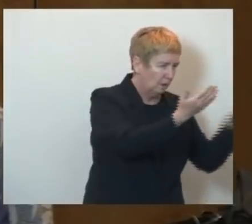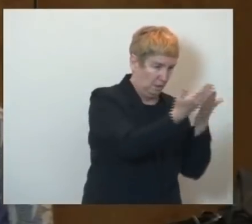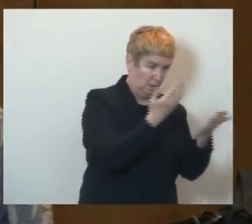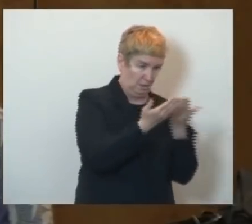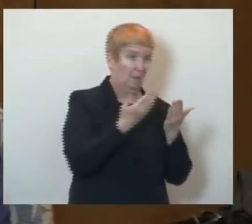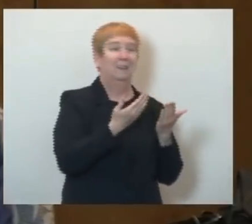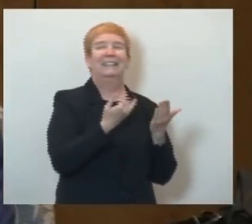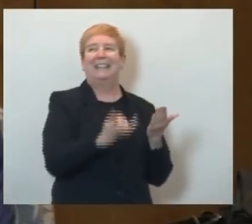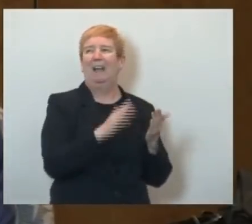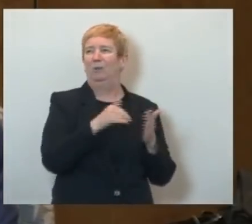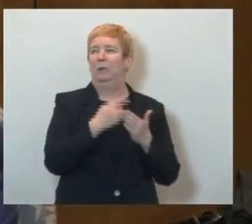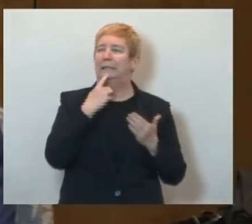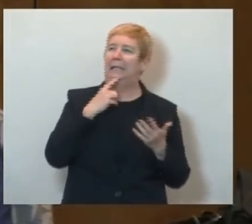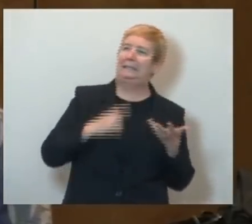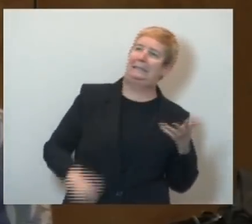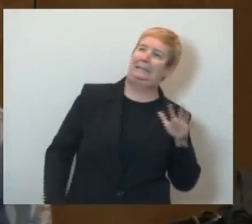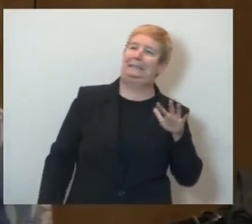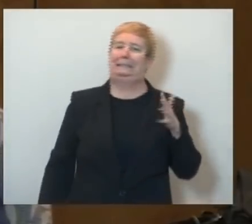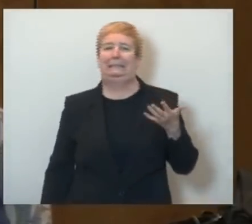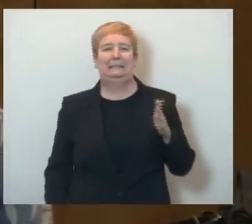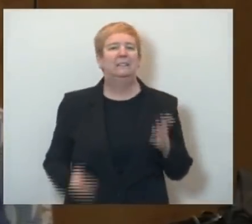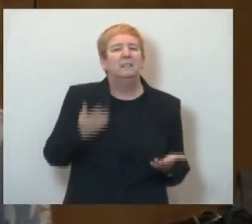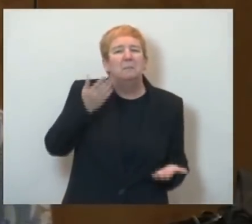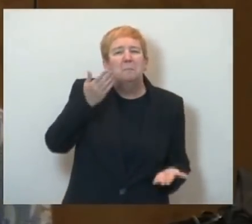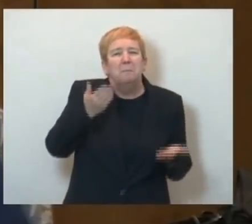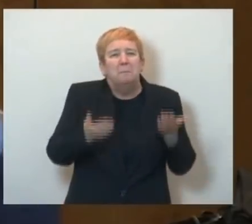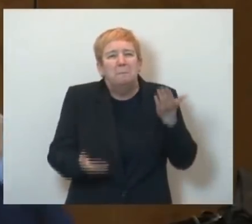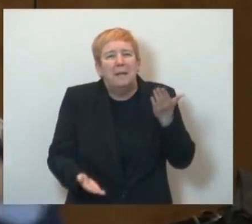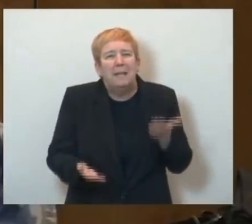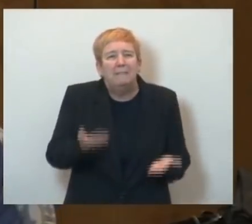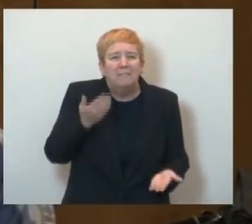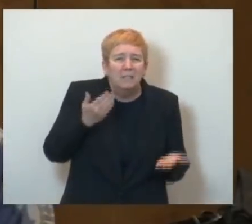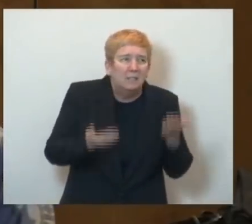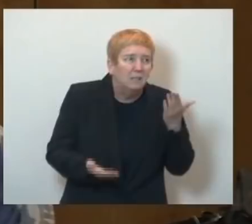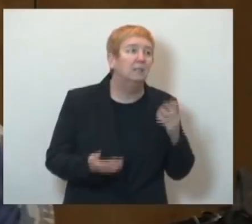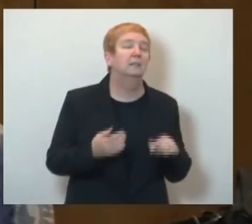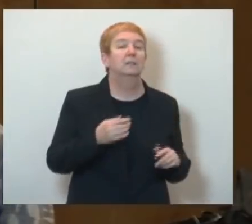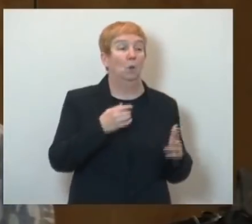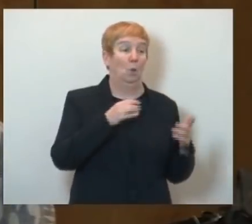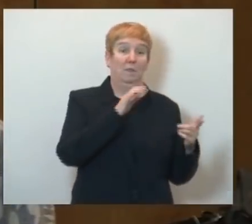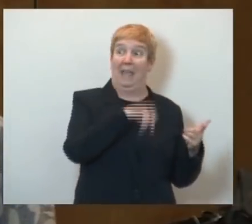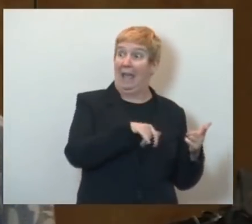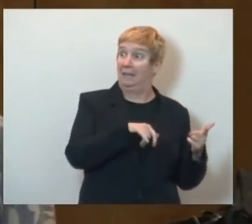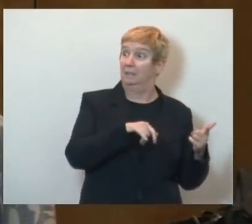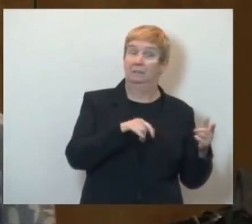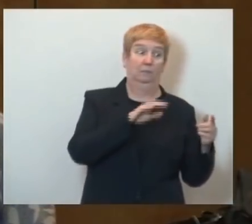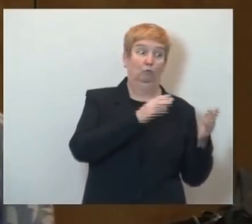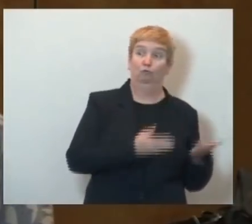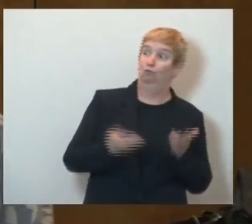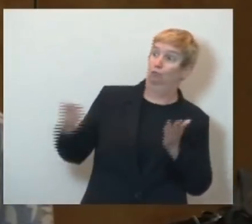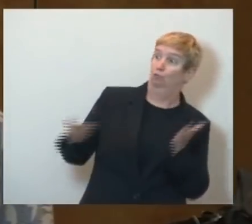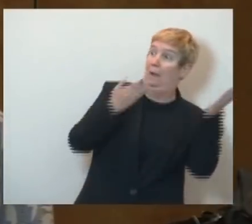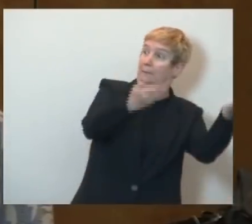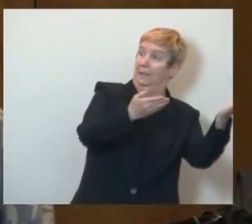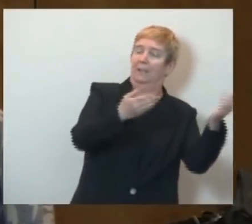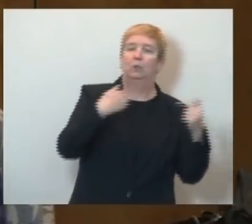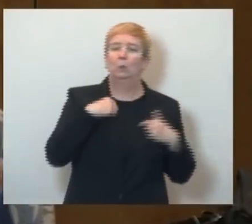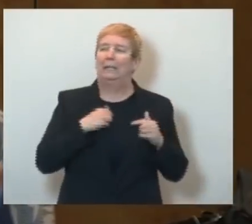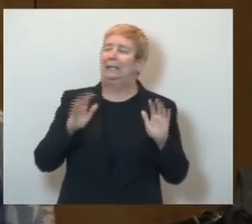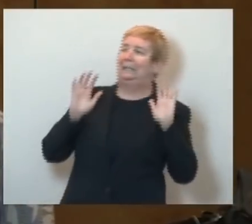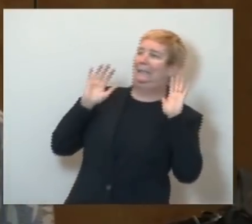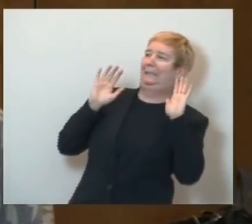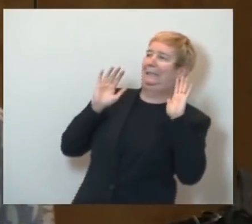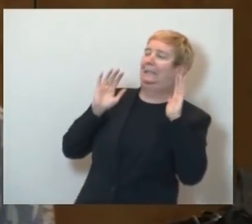opinion is, well, maybe. So we backed off our recommendation from using it to consider using it,